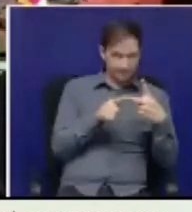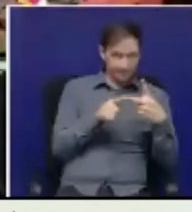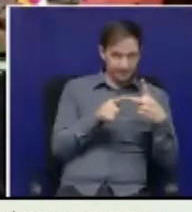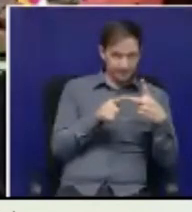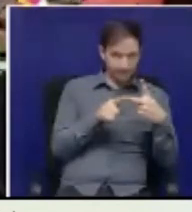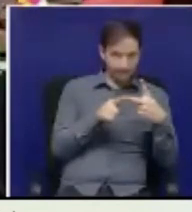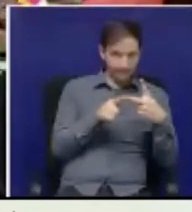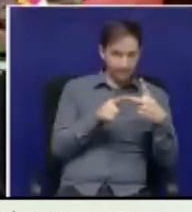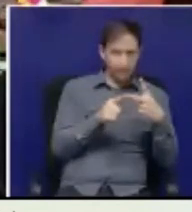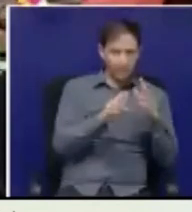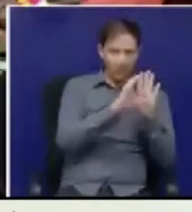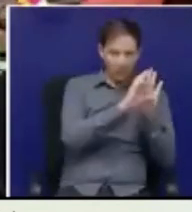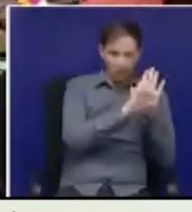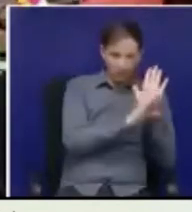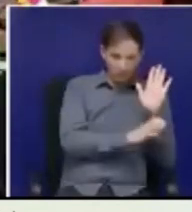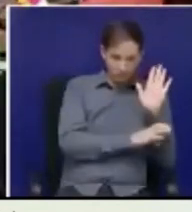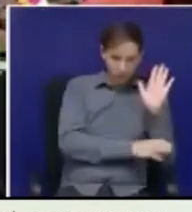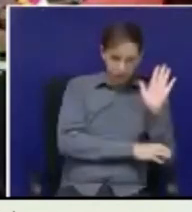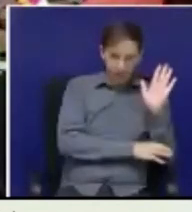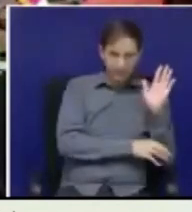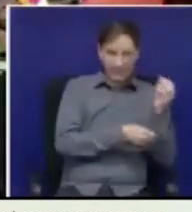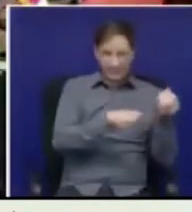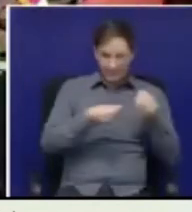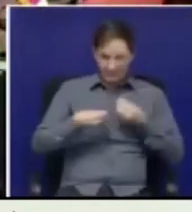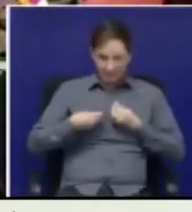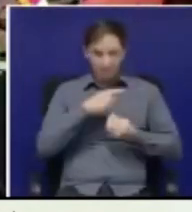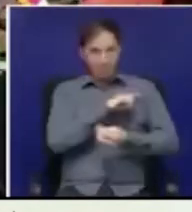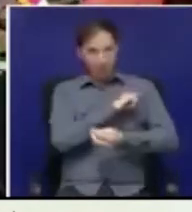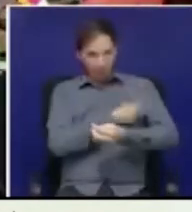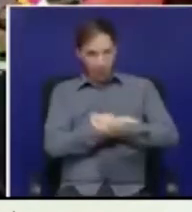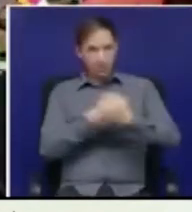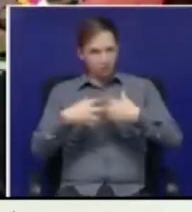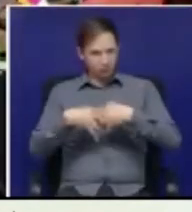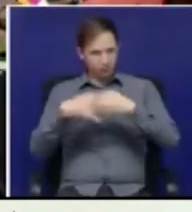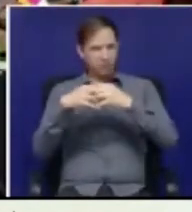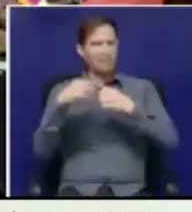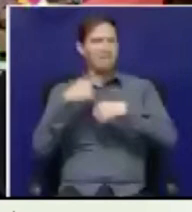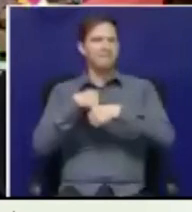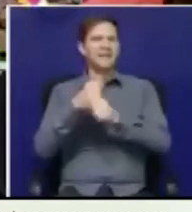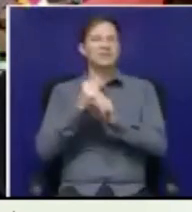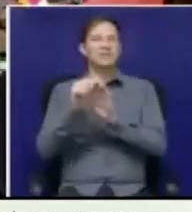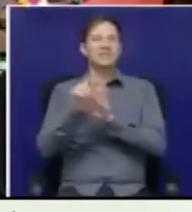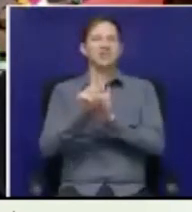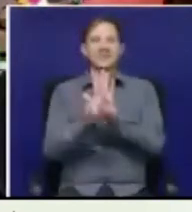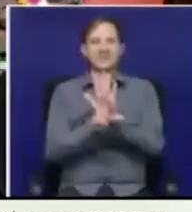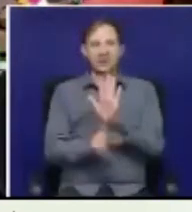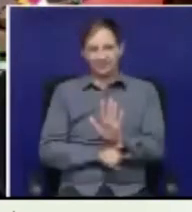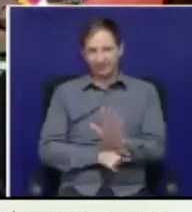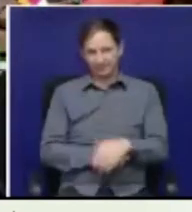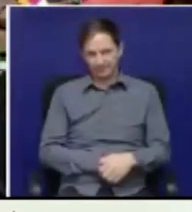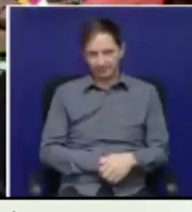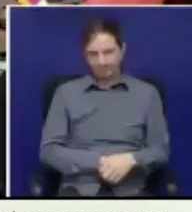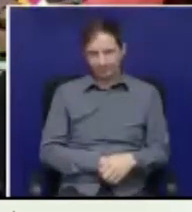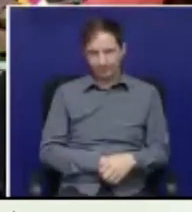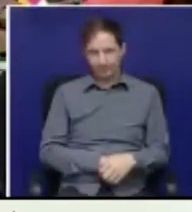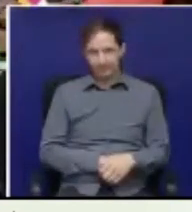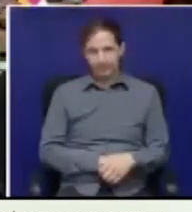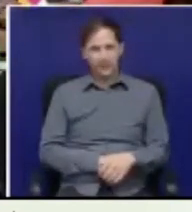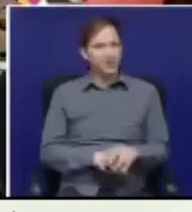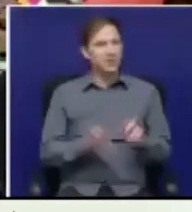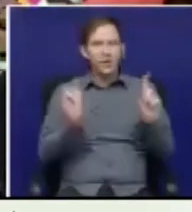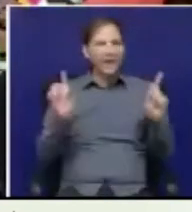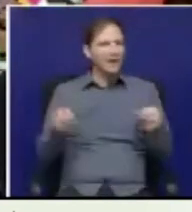The Constitution gives you power to make legislation. You can then, through